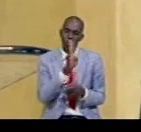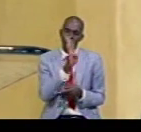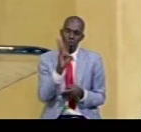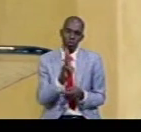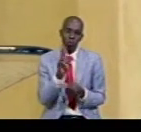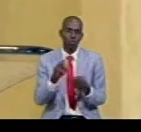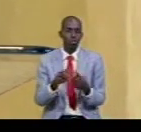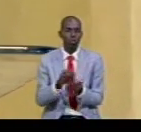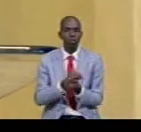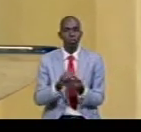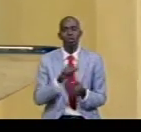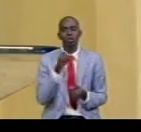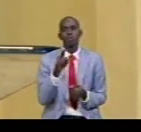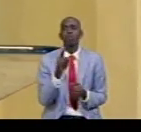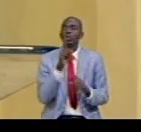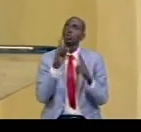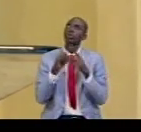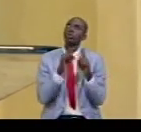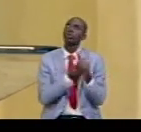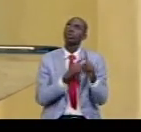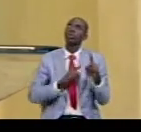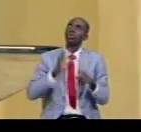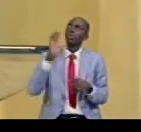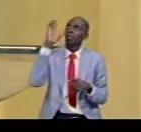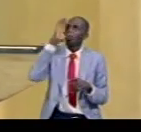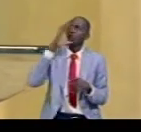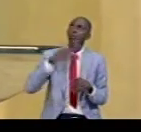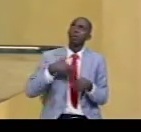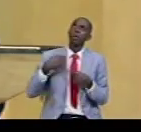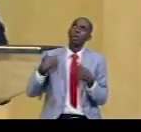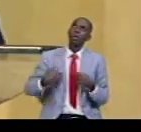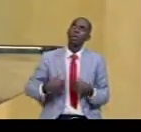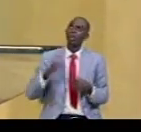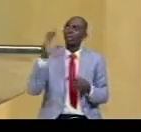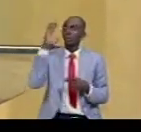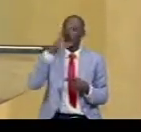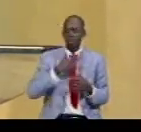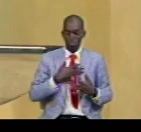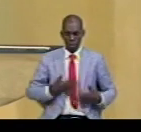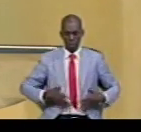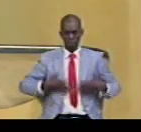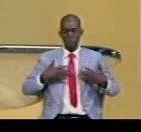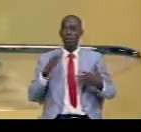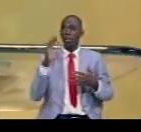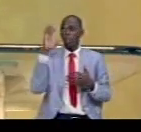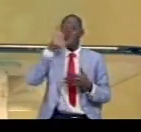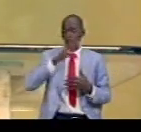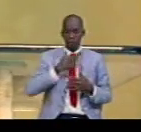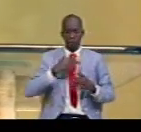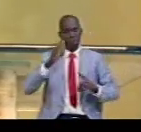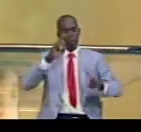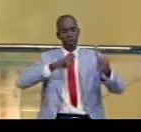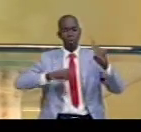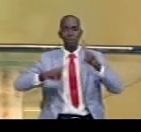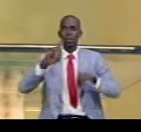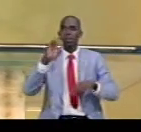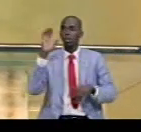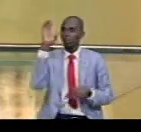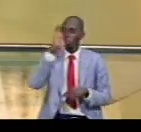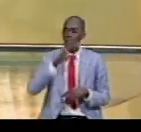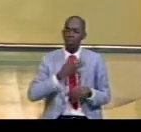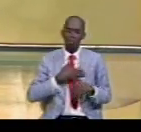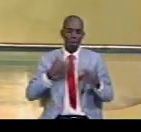life. Search my spirit. Search every part of me, Lord. Search my language. Search my actions. Search my thoughts. Search